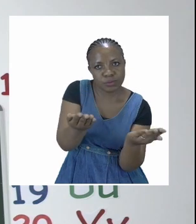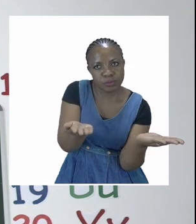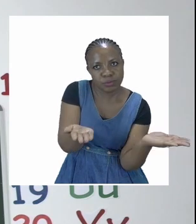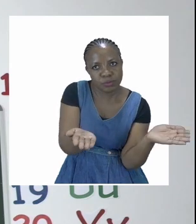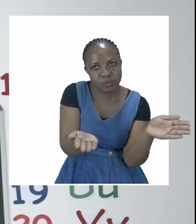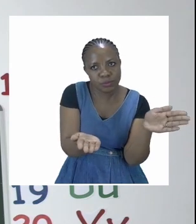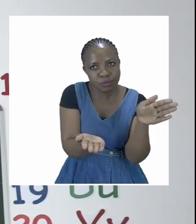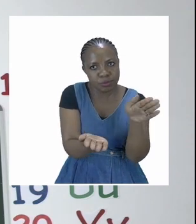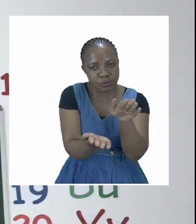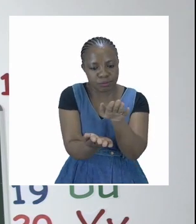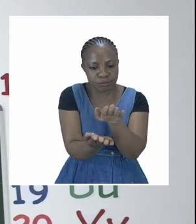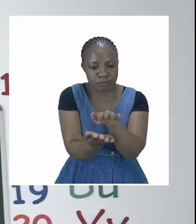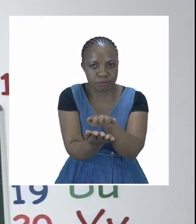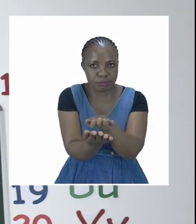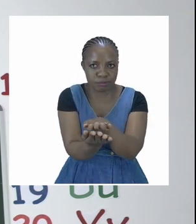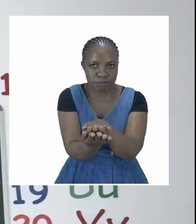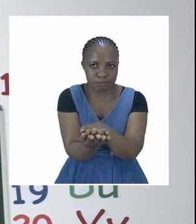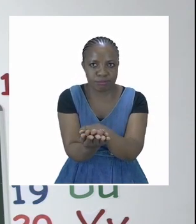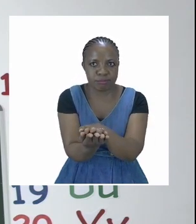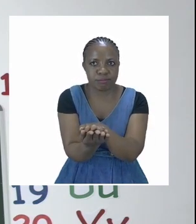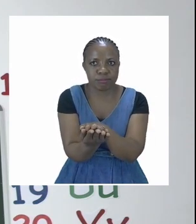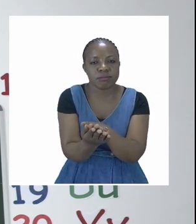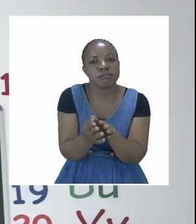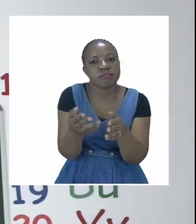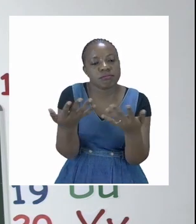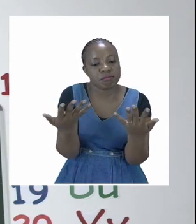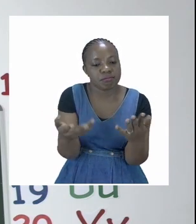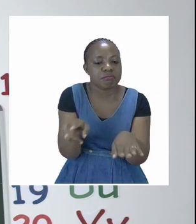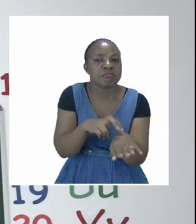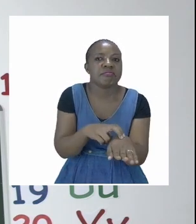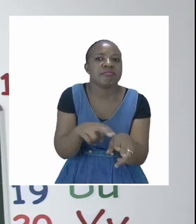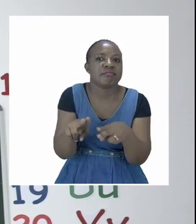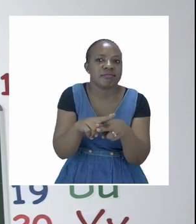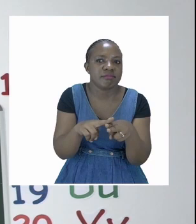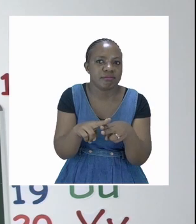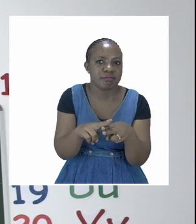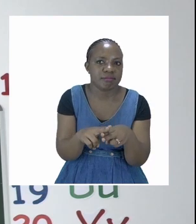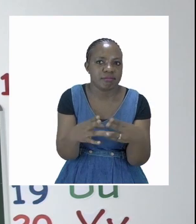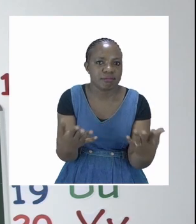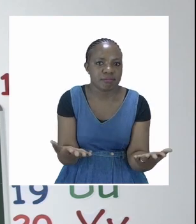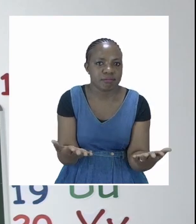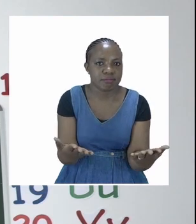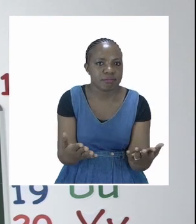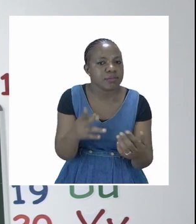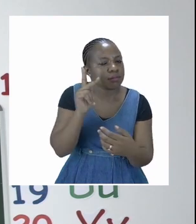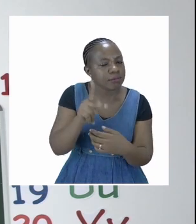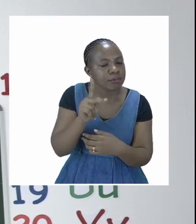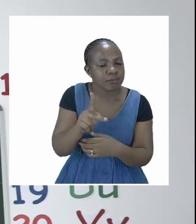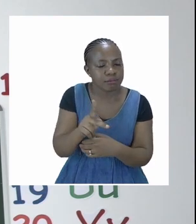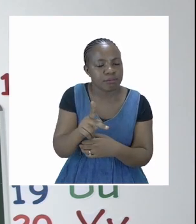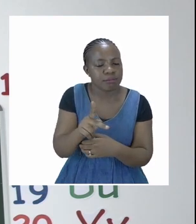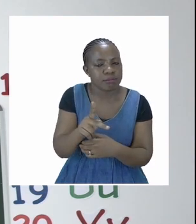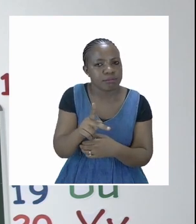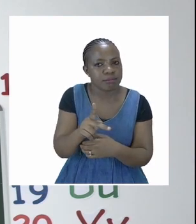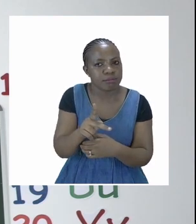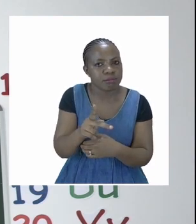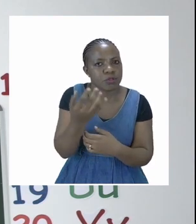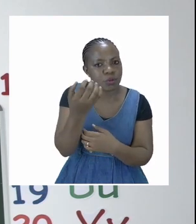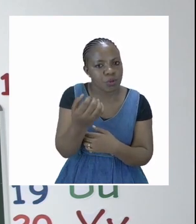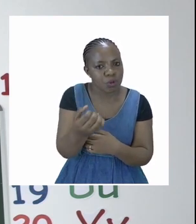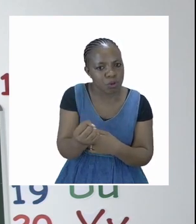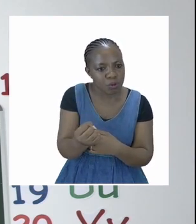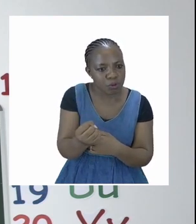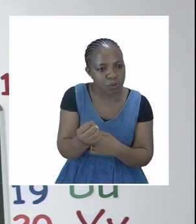it for ready to use. But there is more. We are also available on